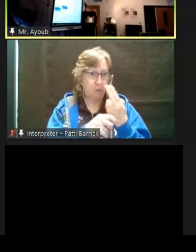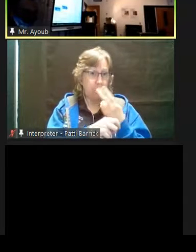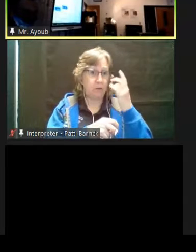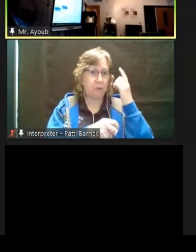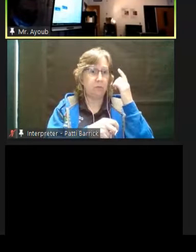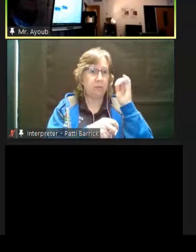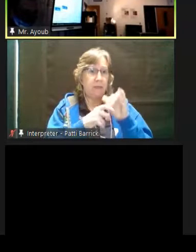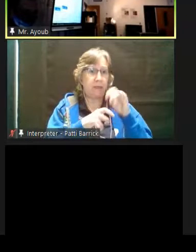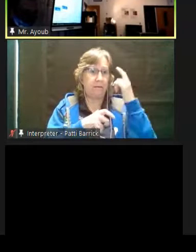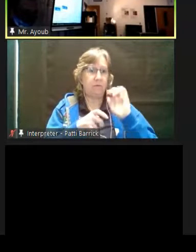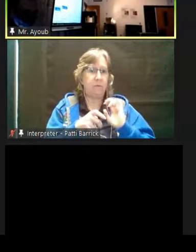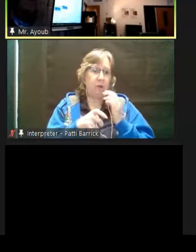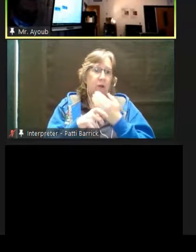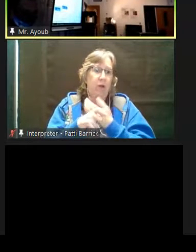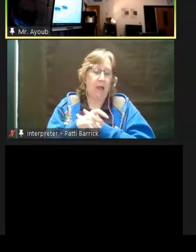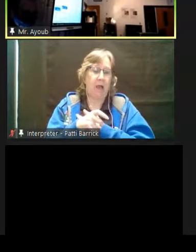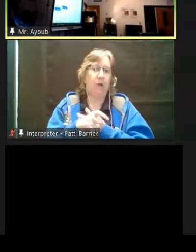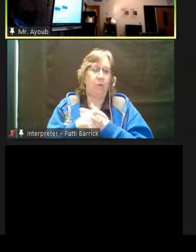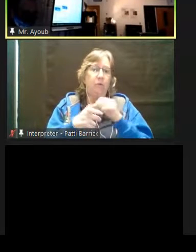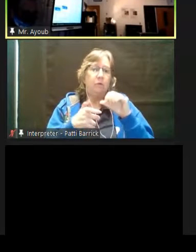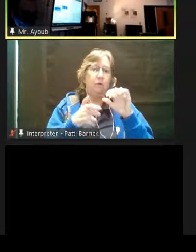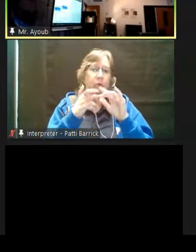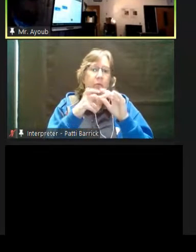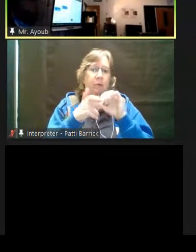lot. So we're going to pick this first one.